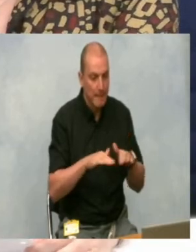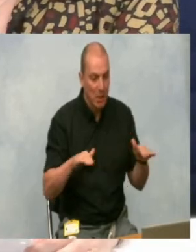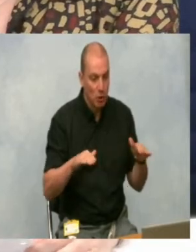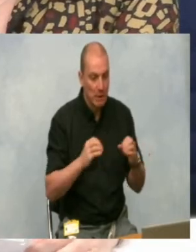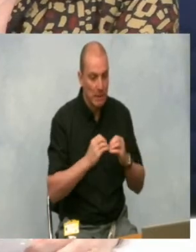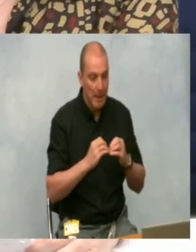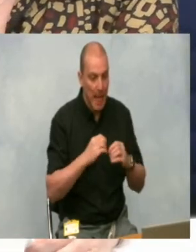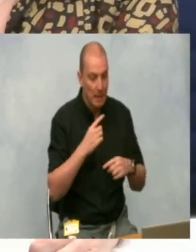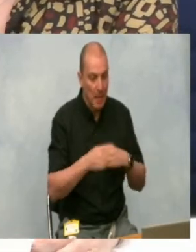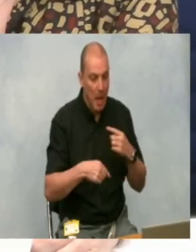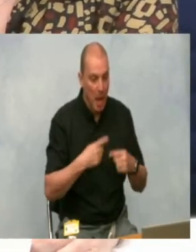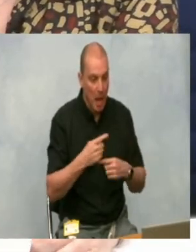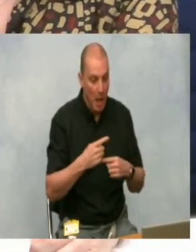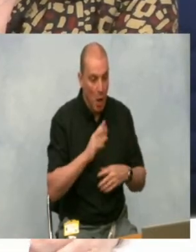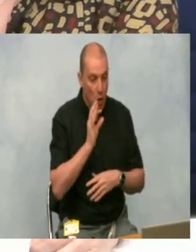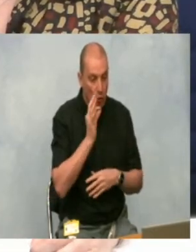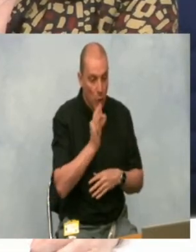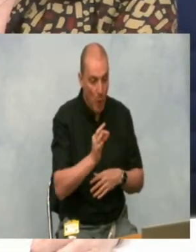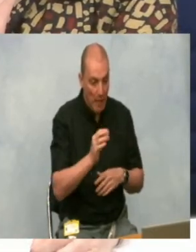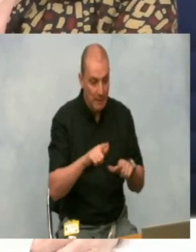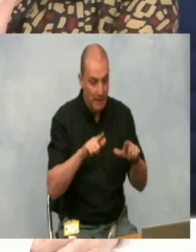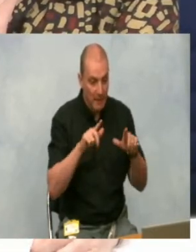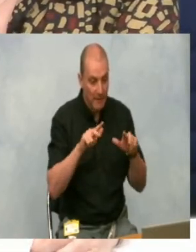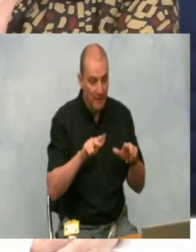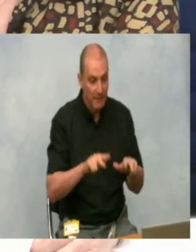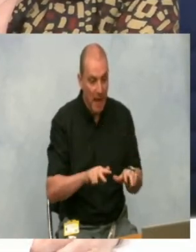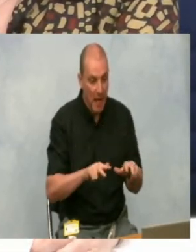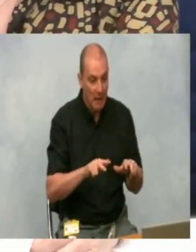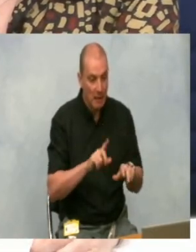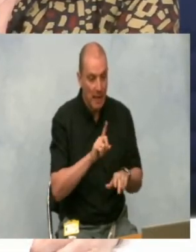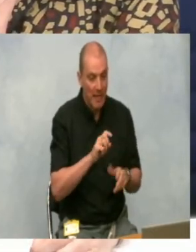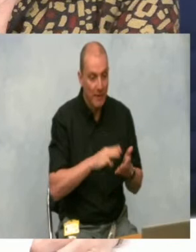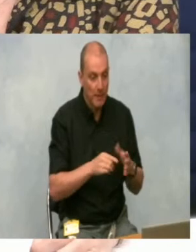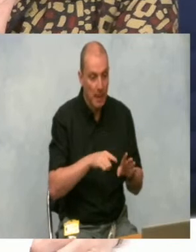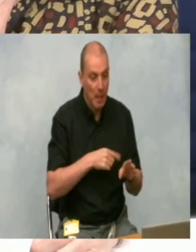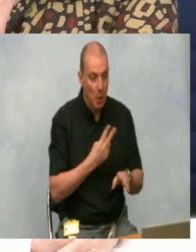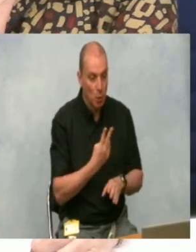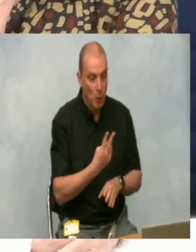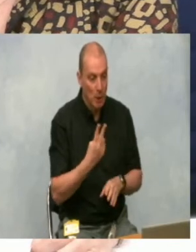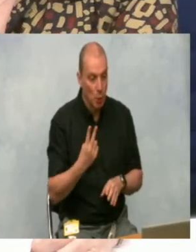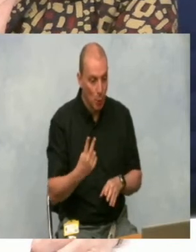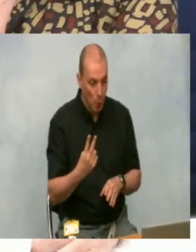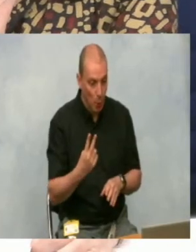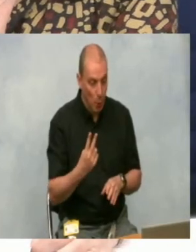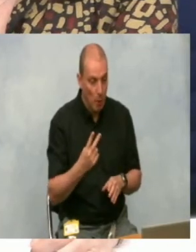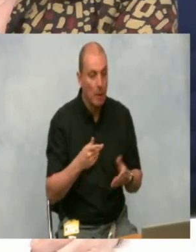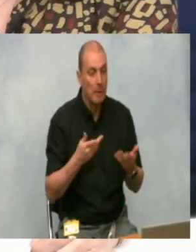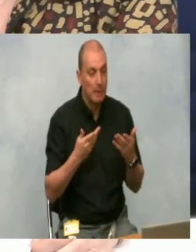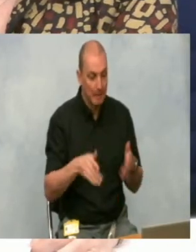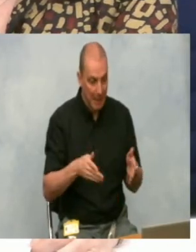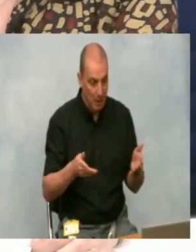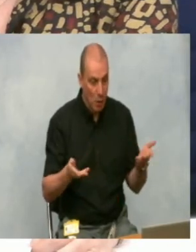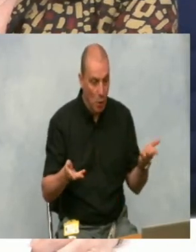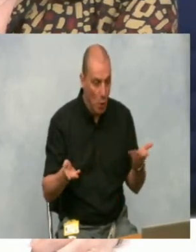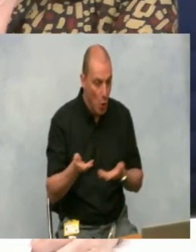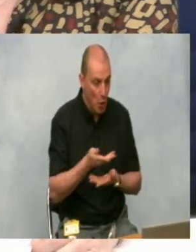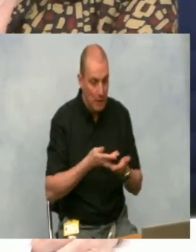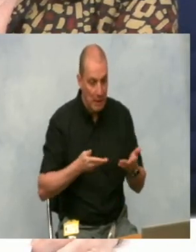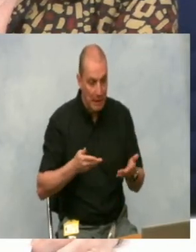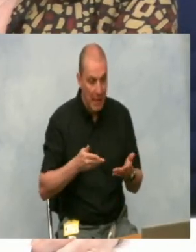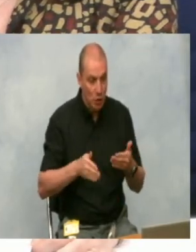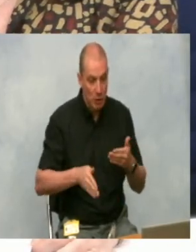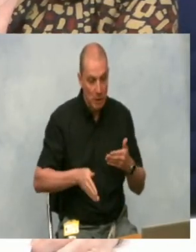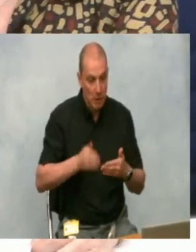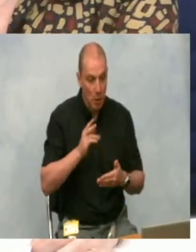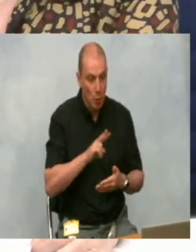The request was validated on the 11th of May 2022, and the subsequent consultation, which closed on the 24th of